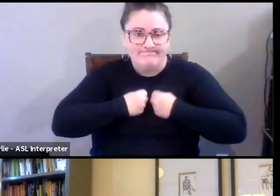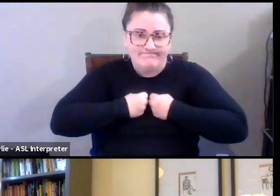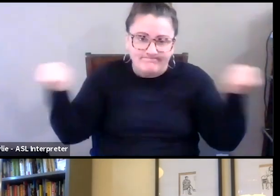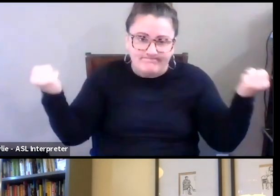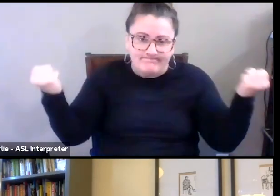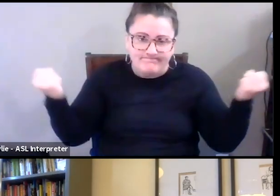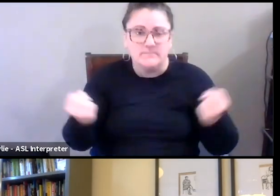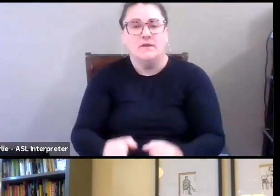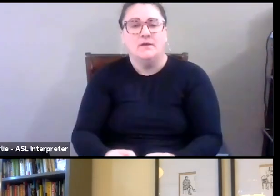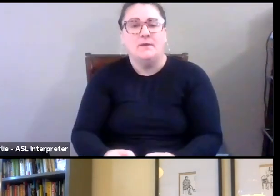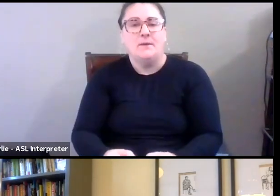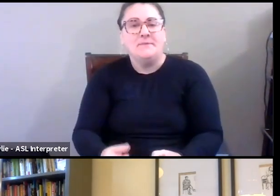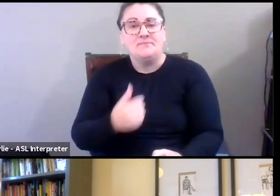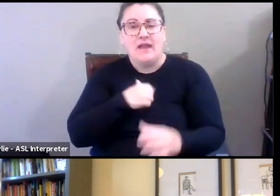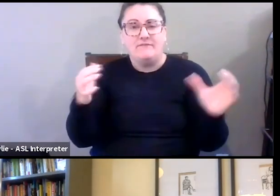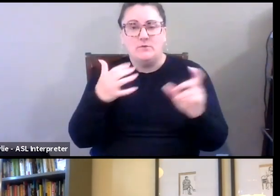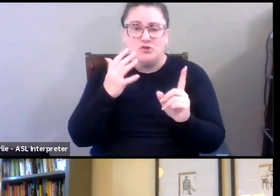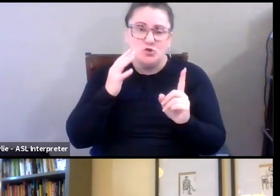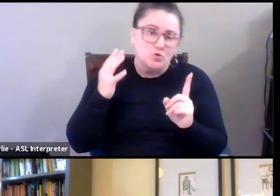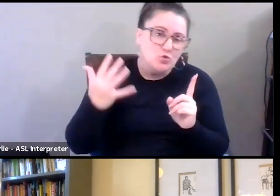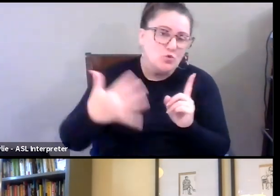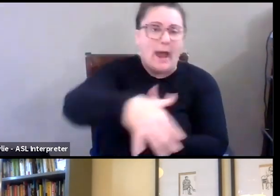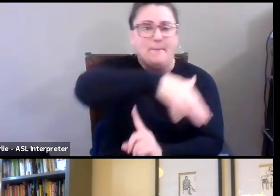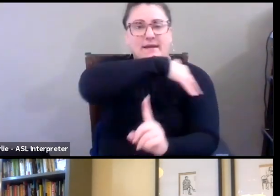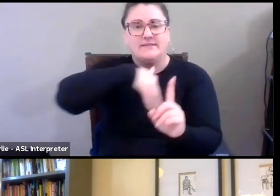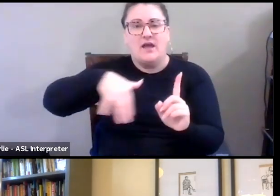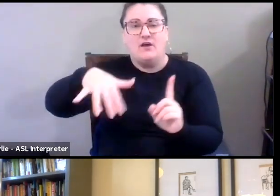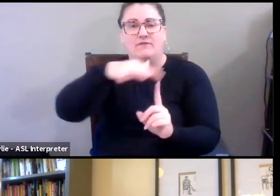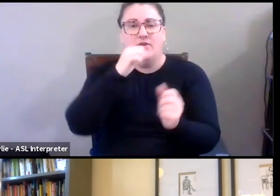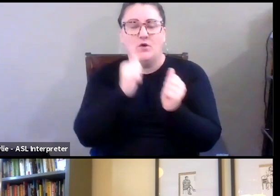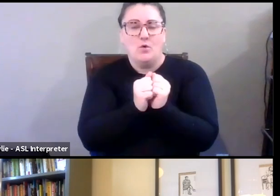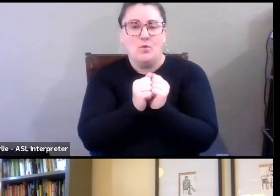what I've had to do is surround myself, honestly, with